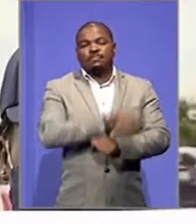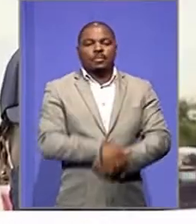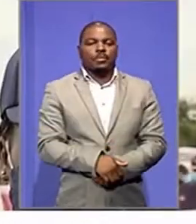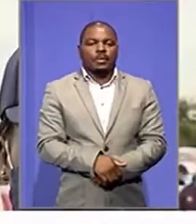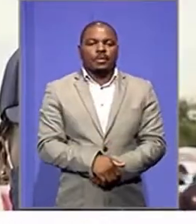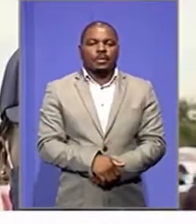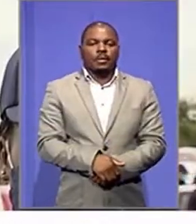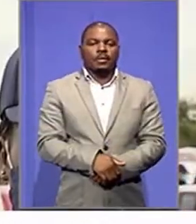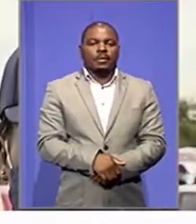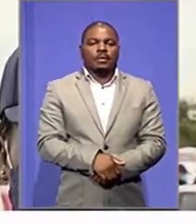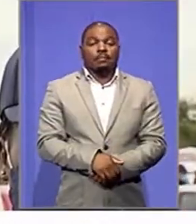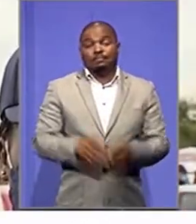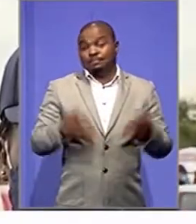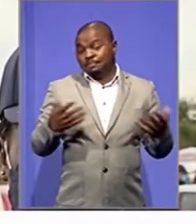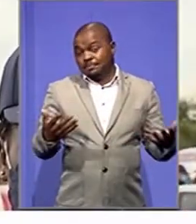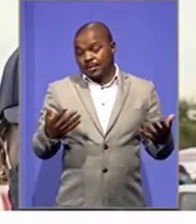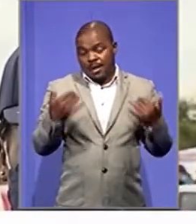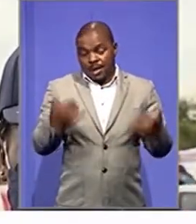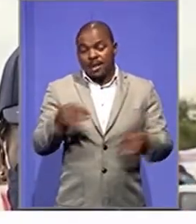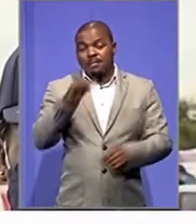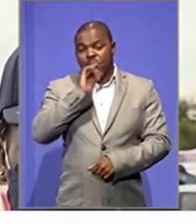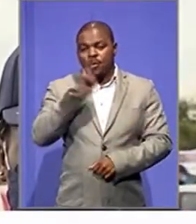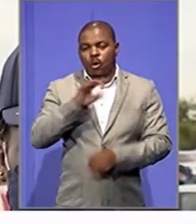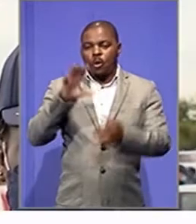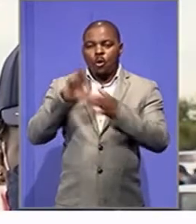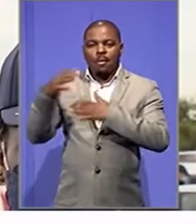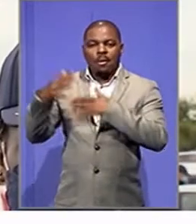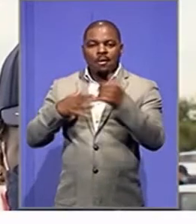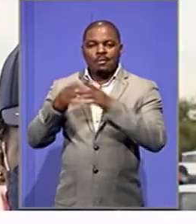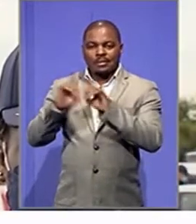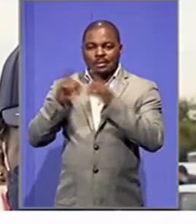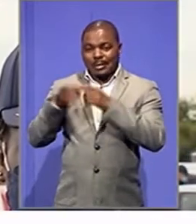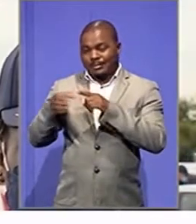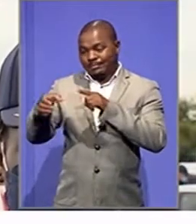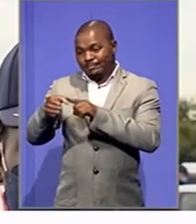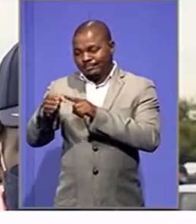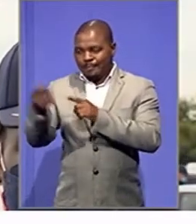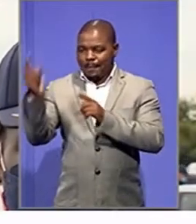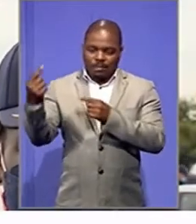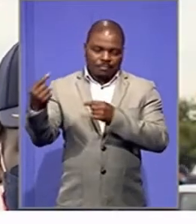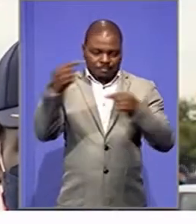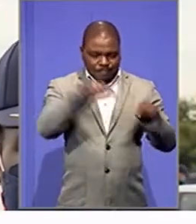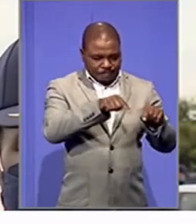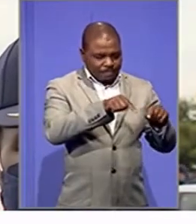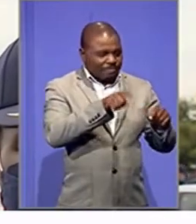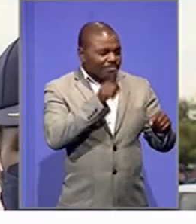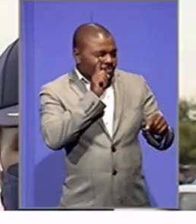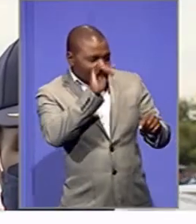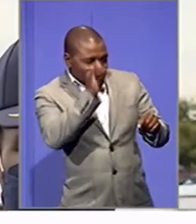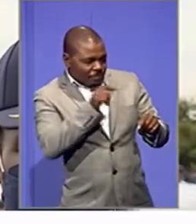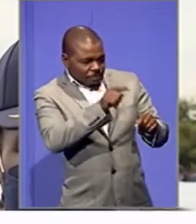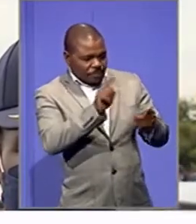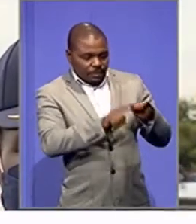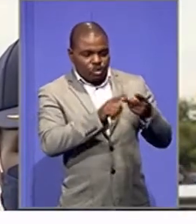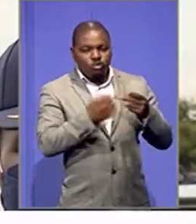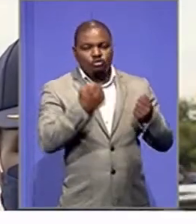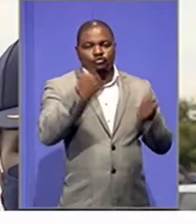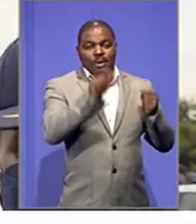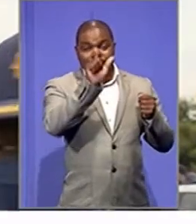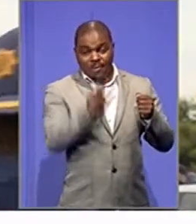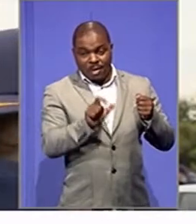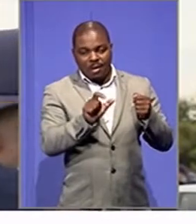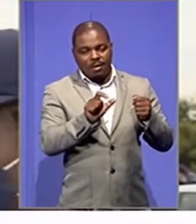that case, Home Affairs is going to process those people. And in terms of charging the driver, there is